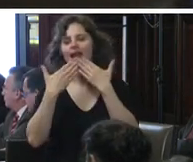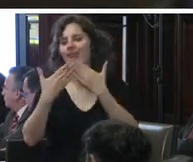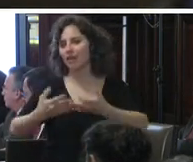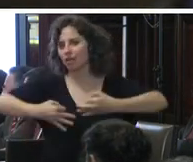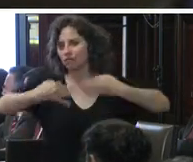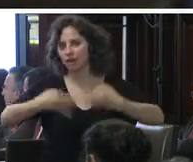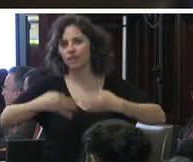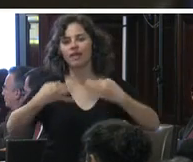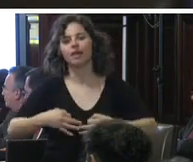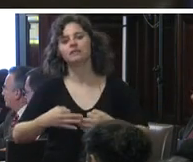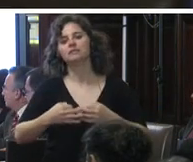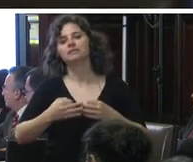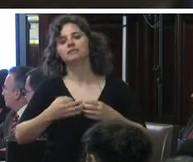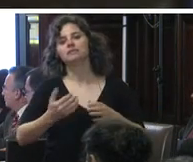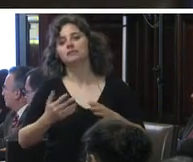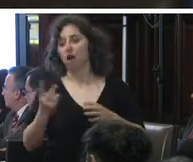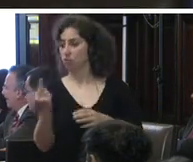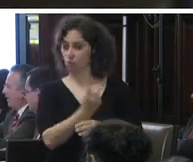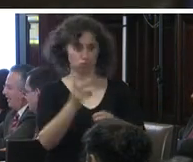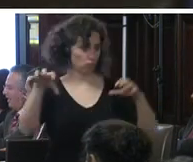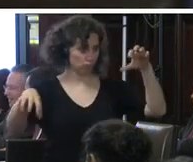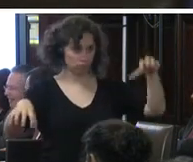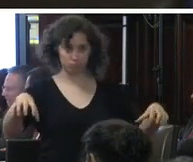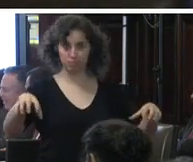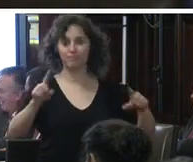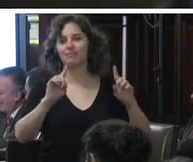me absolutamente que absolutamente crazy woman